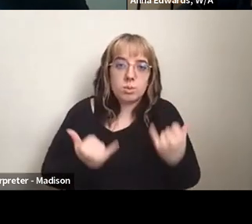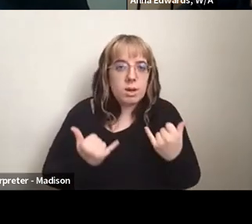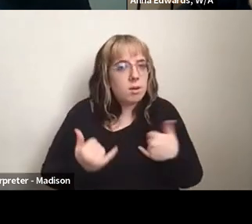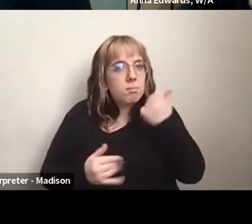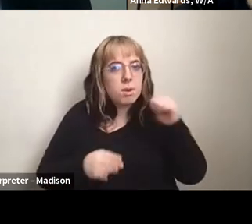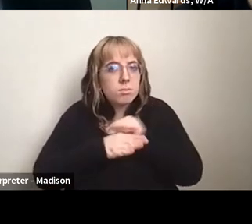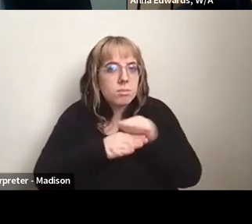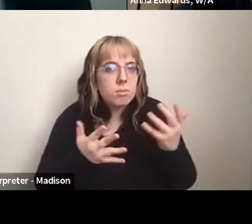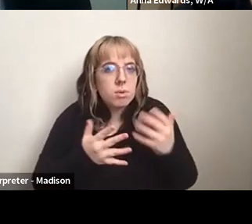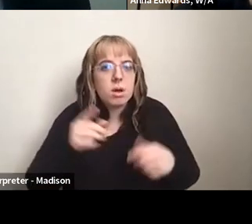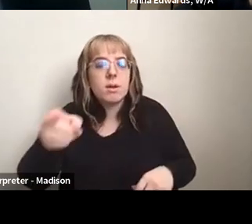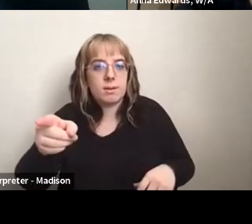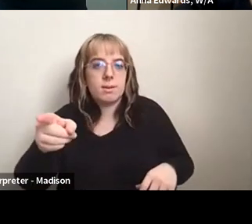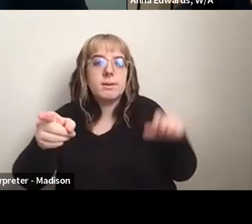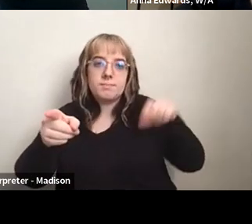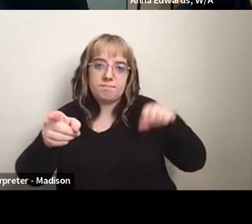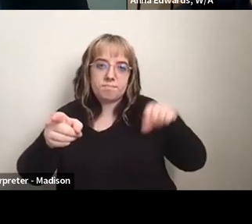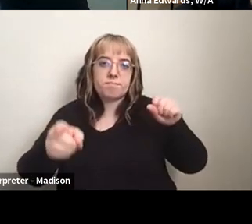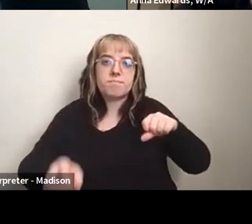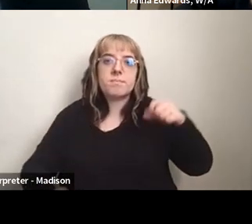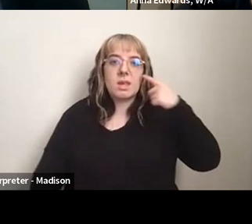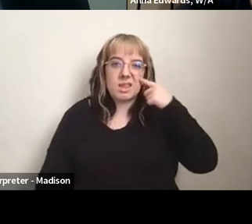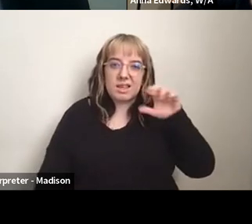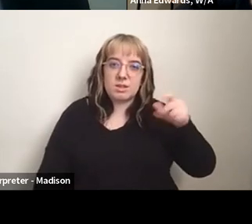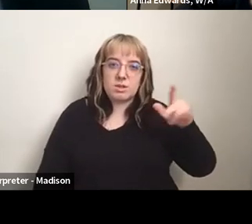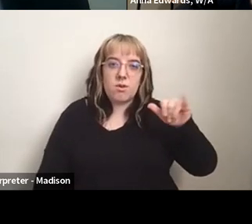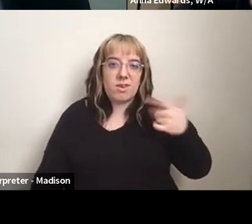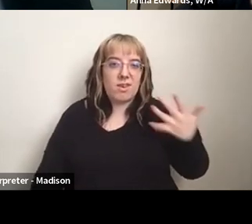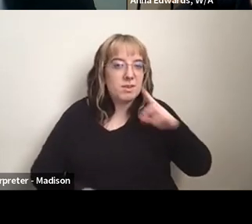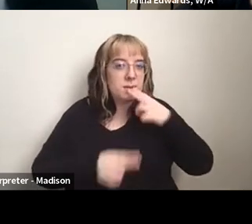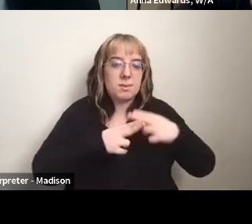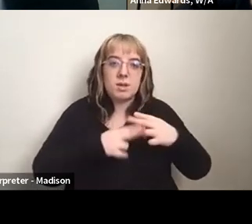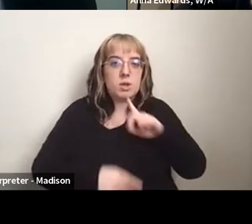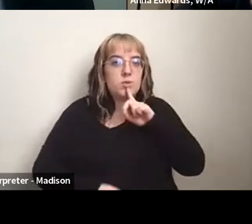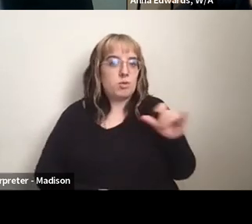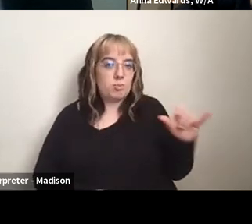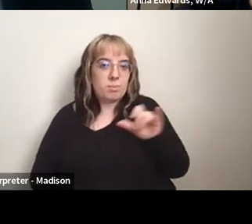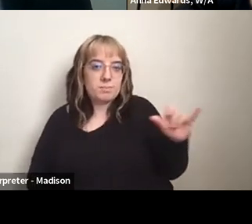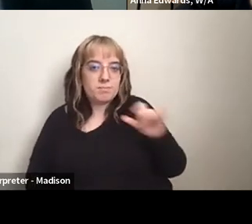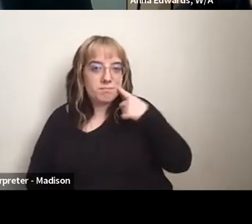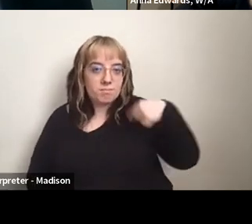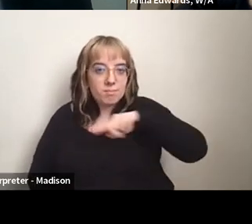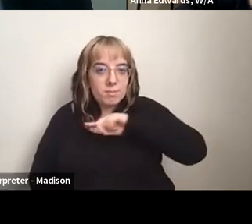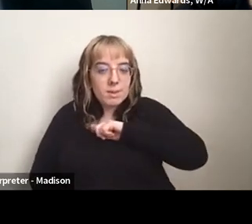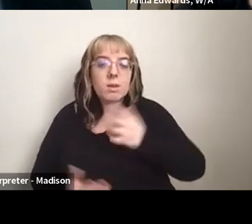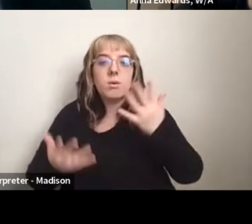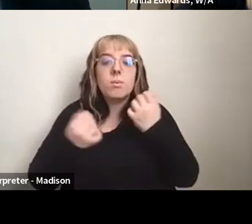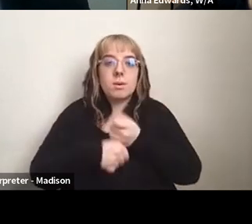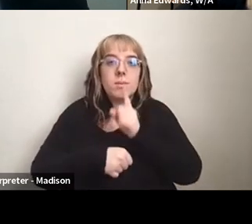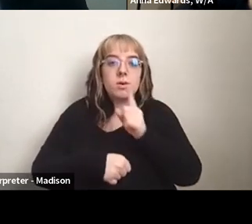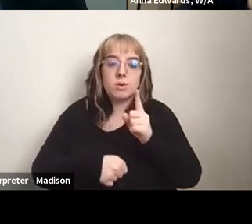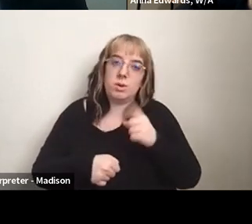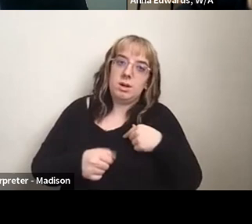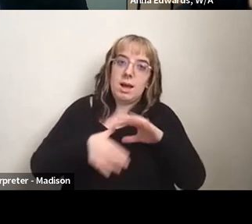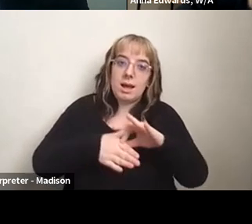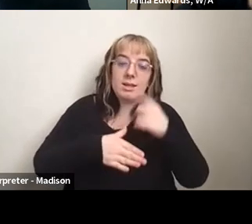practices? Yeah, I think what Sophia mentioned is also true for us. We want to make it the context for Houston needs to